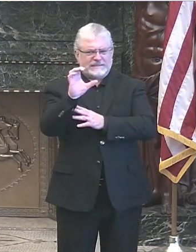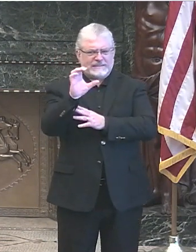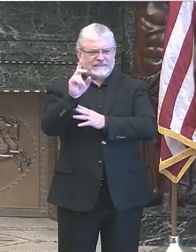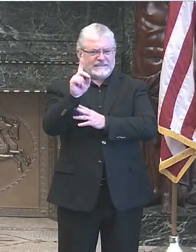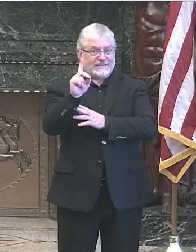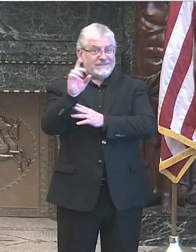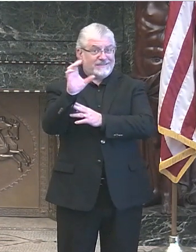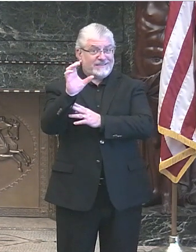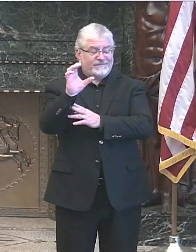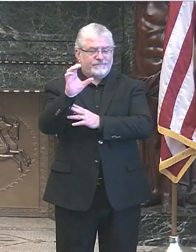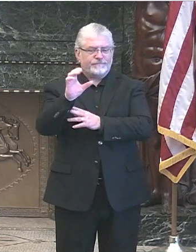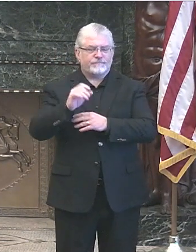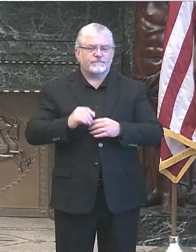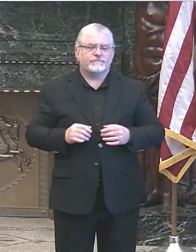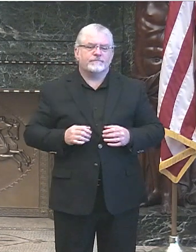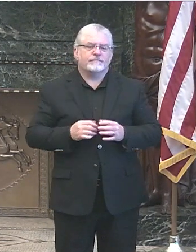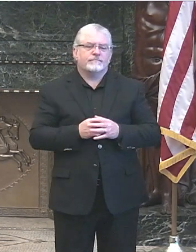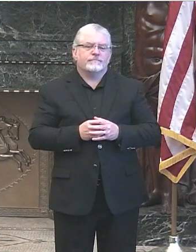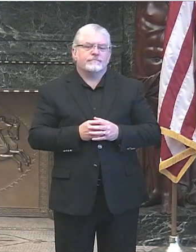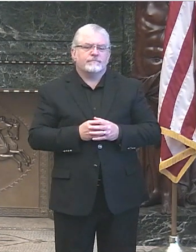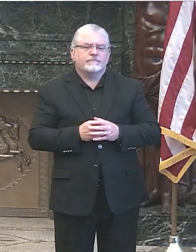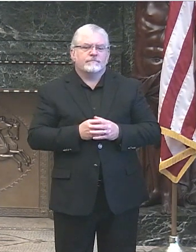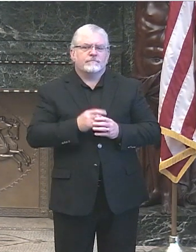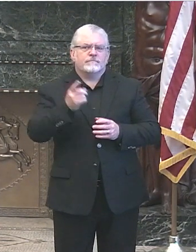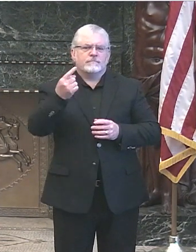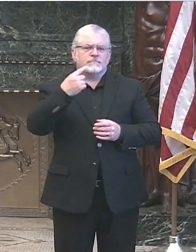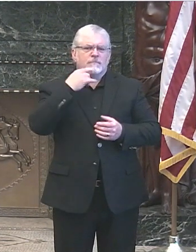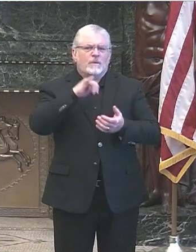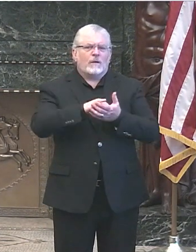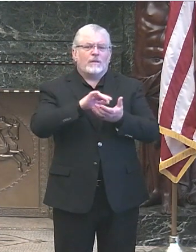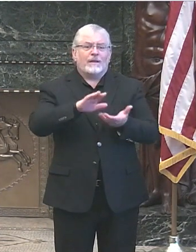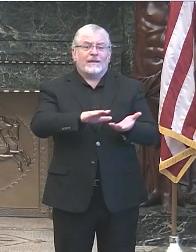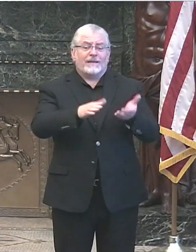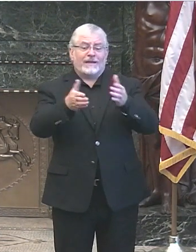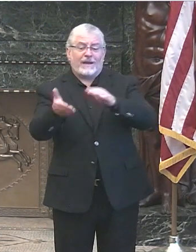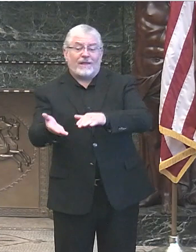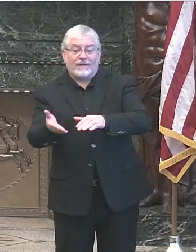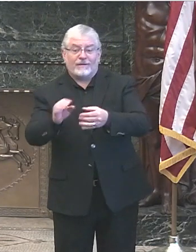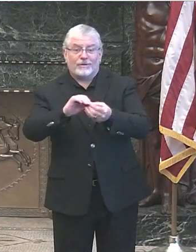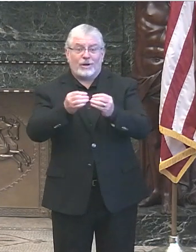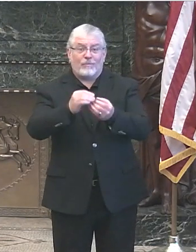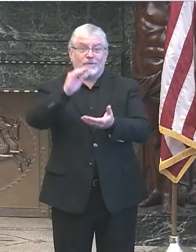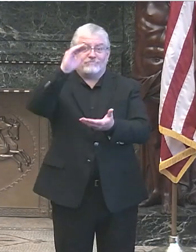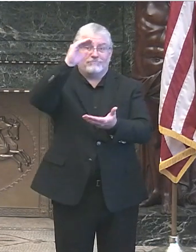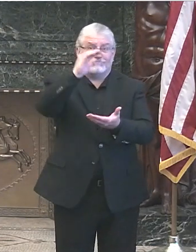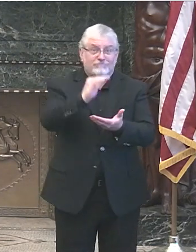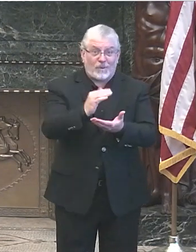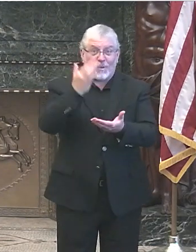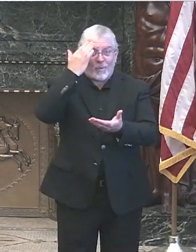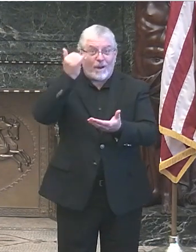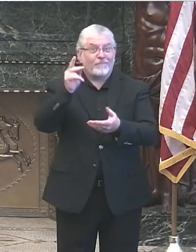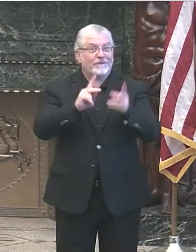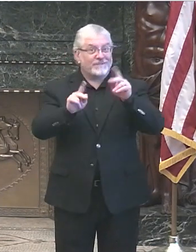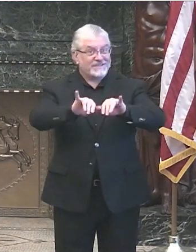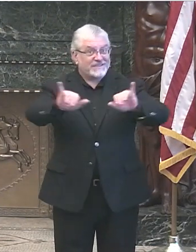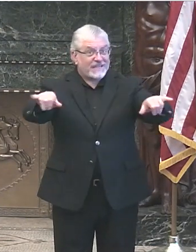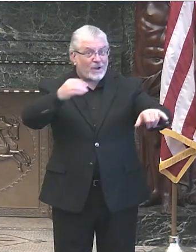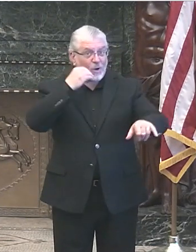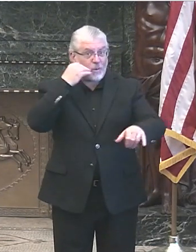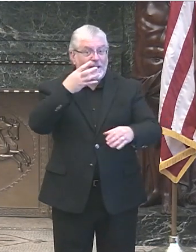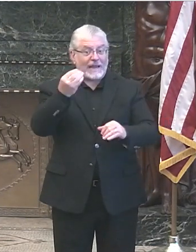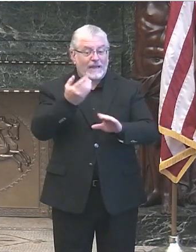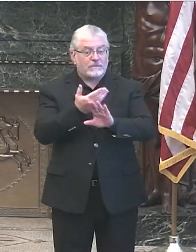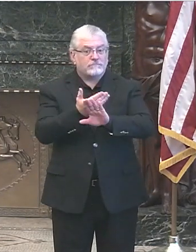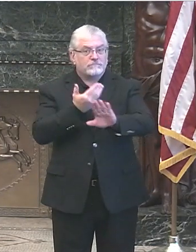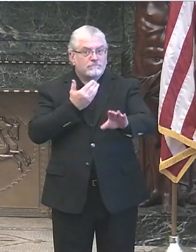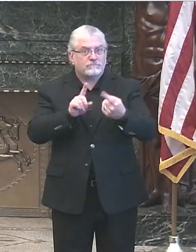due to the order of stay at home and the practice of social distancing. But how should residents take this news so that they don't become overconfident